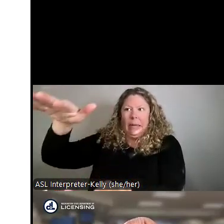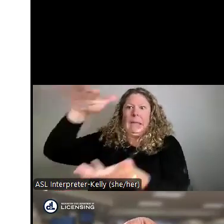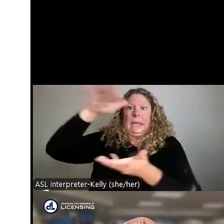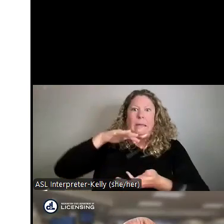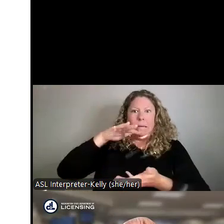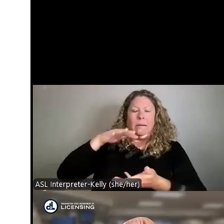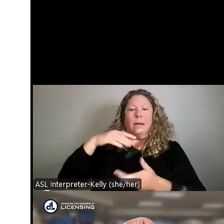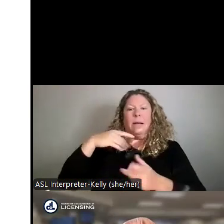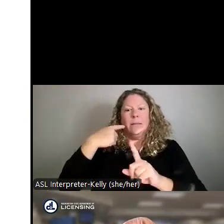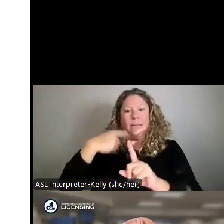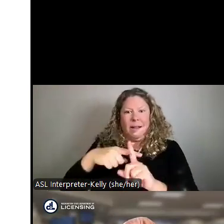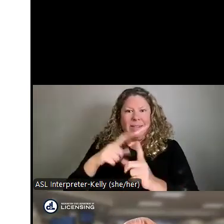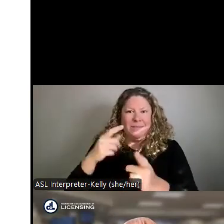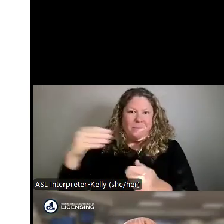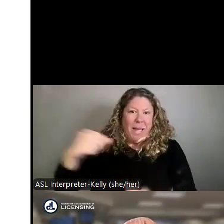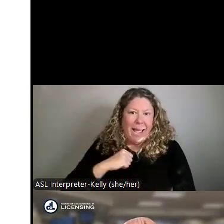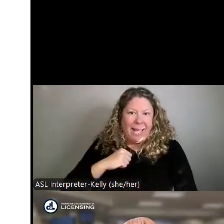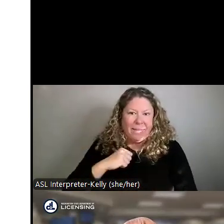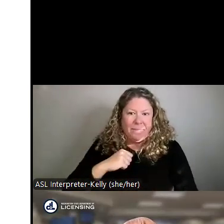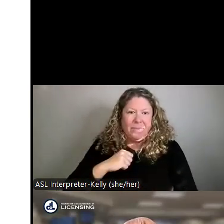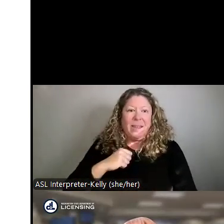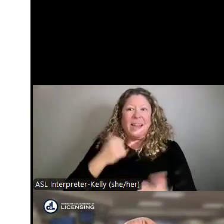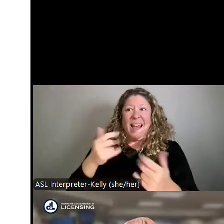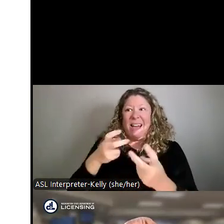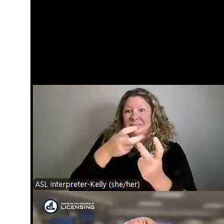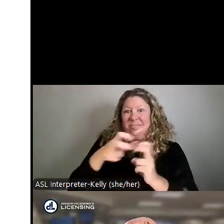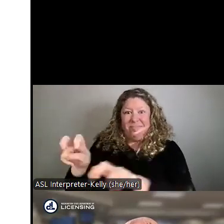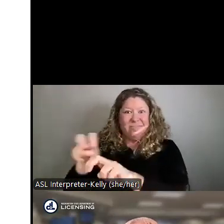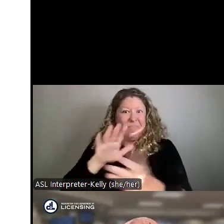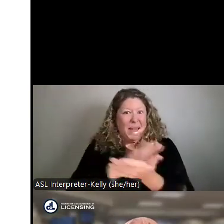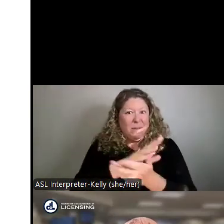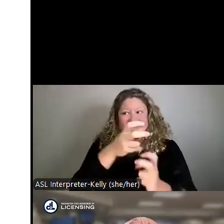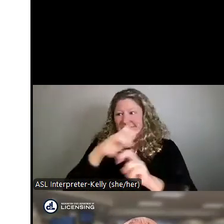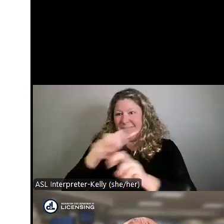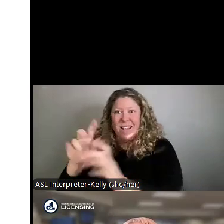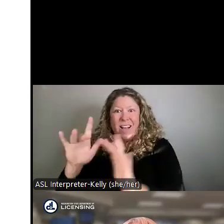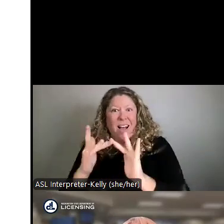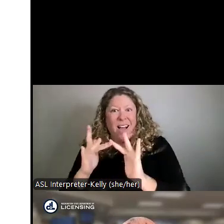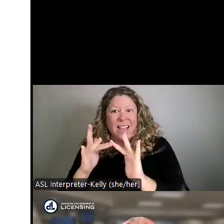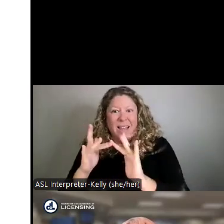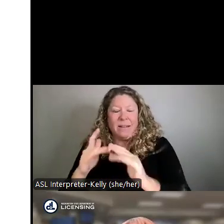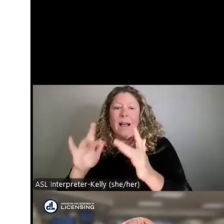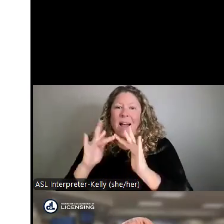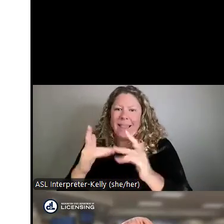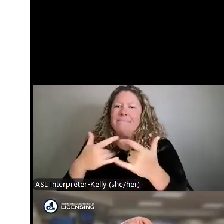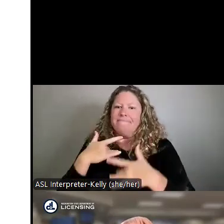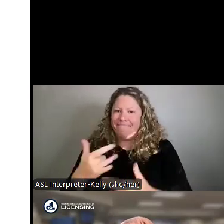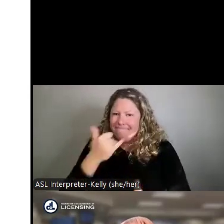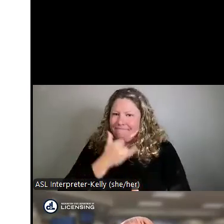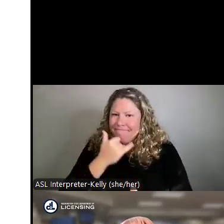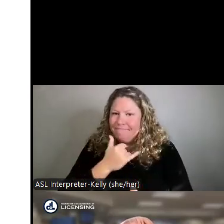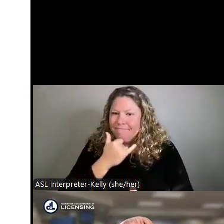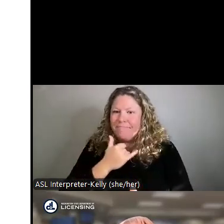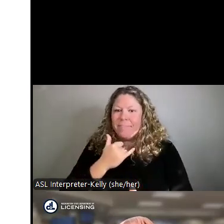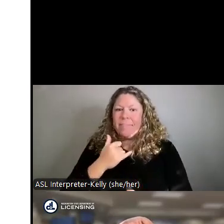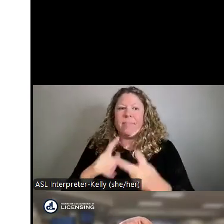Transitioning to interact with us online was a struggle because the online process was prone to errors, challenging for